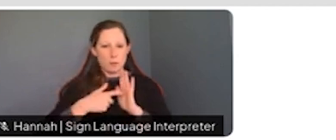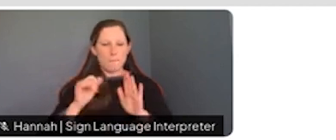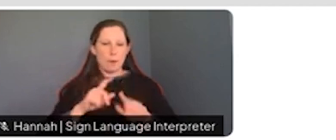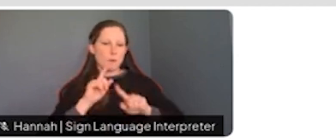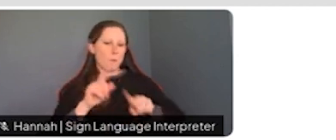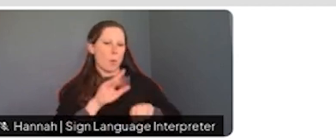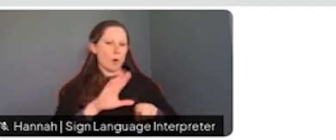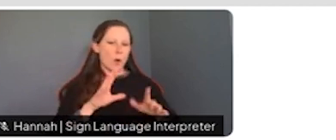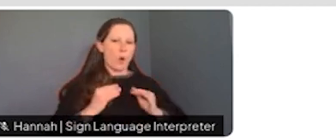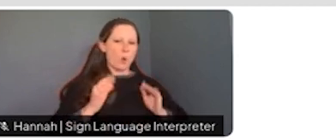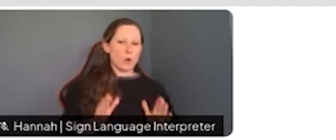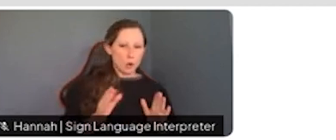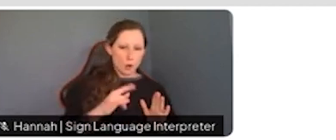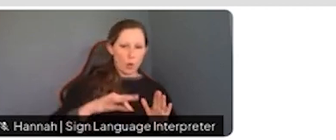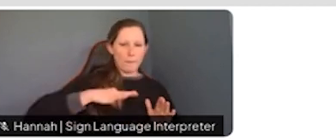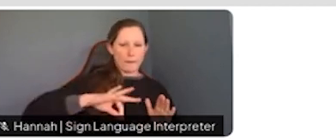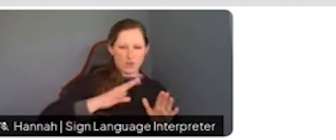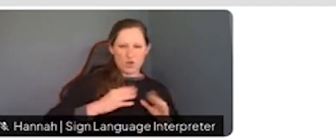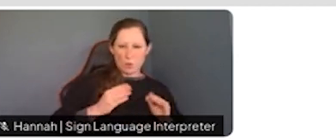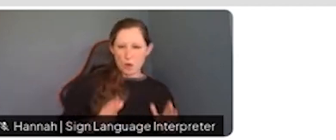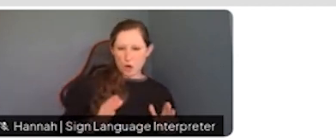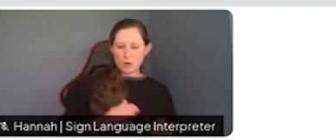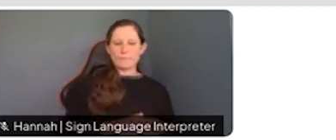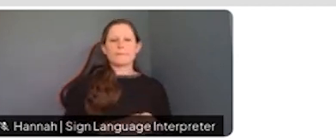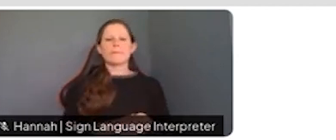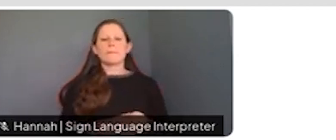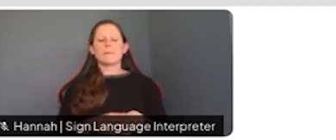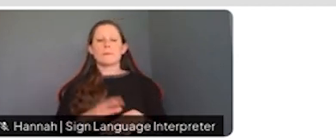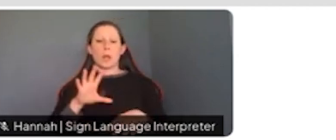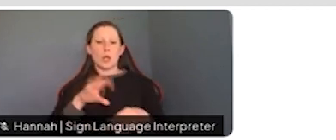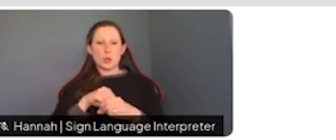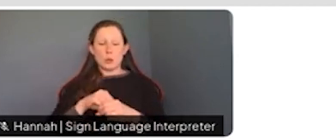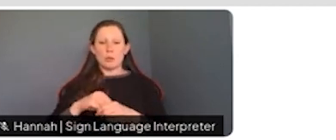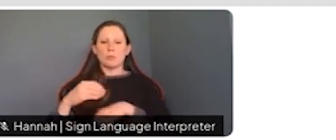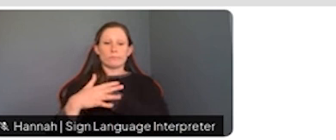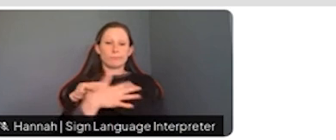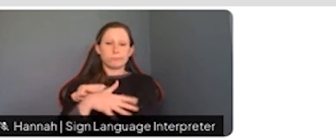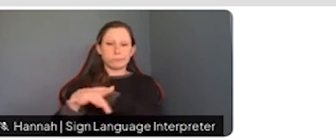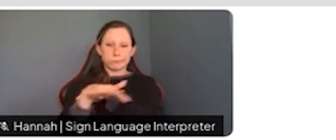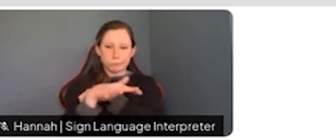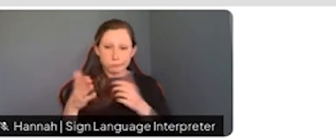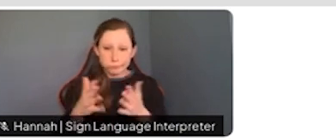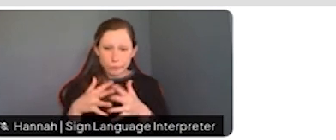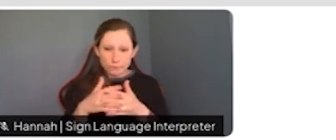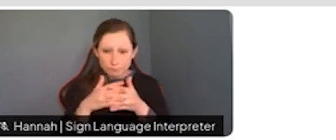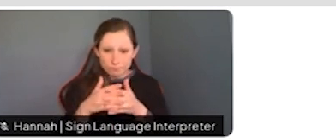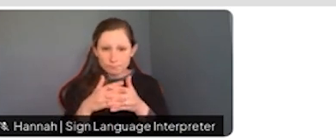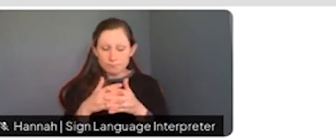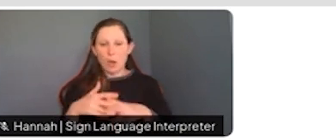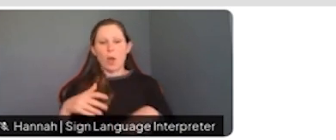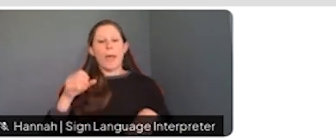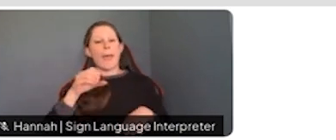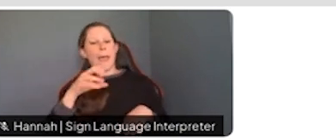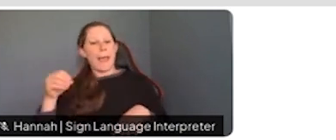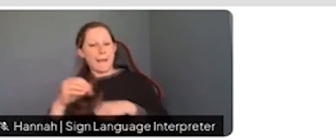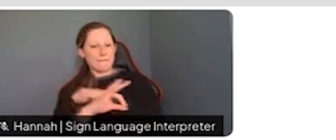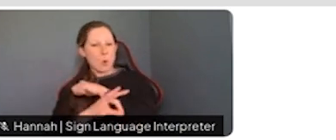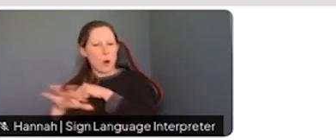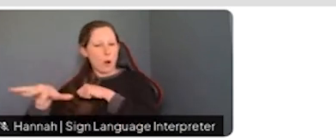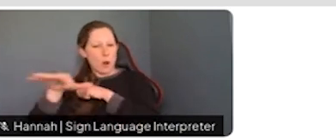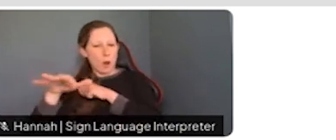owners, include domestic and foreign companies formed or registered to do business in the U.S.,